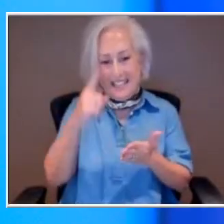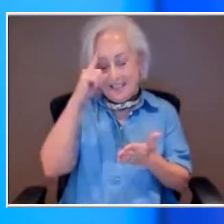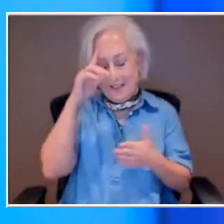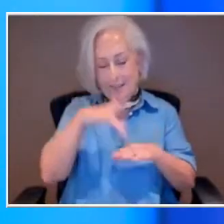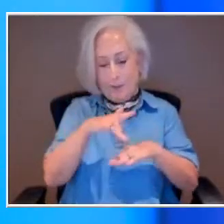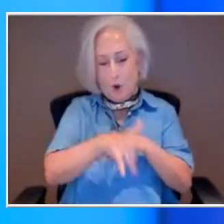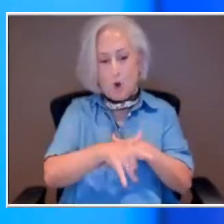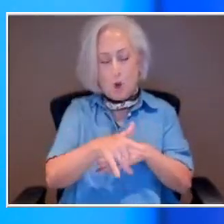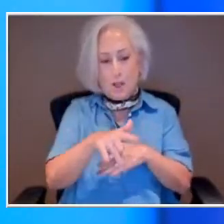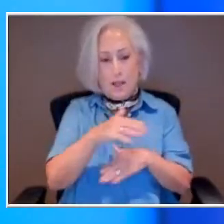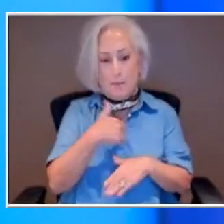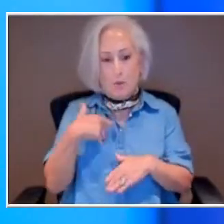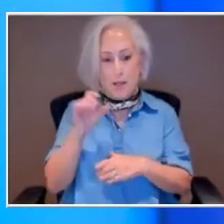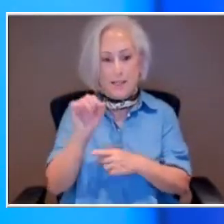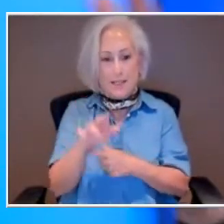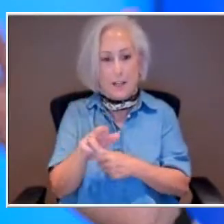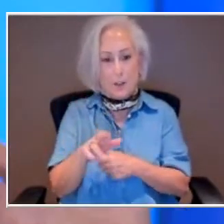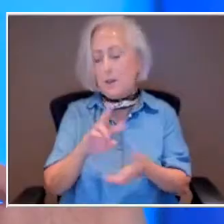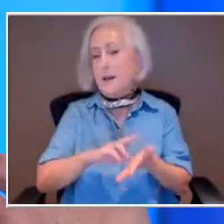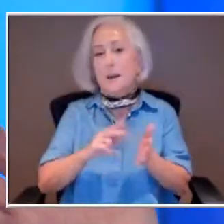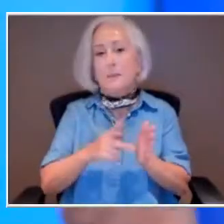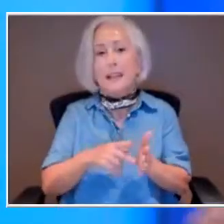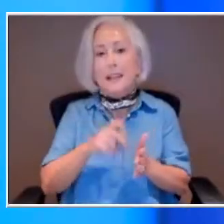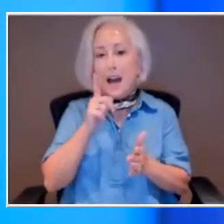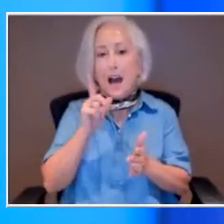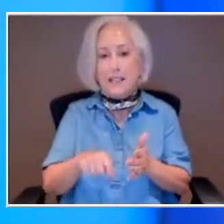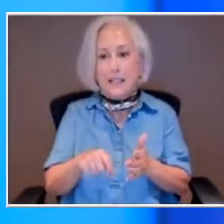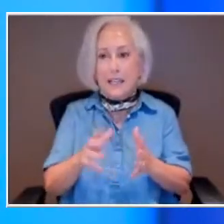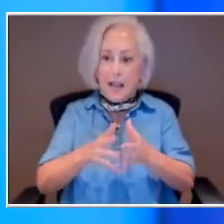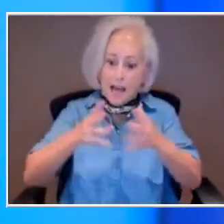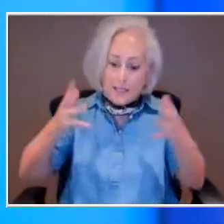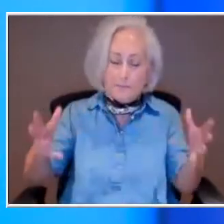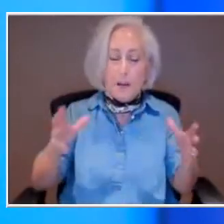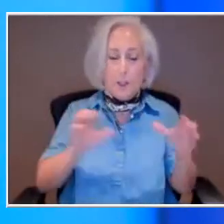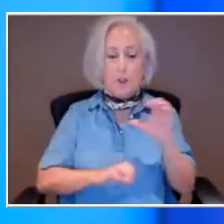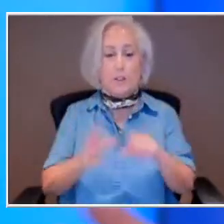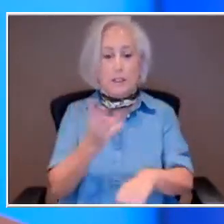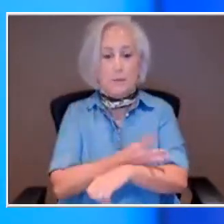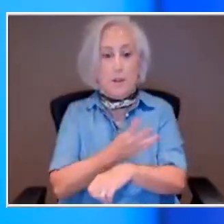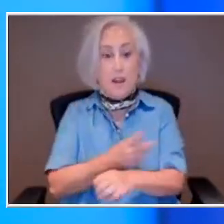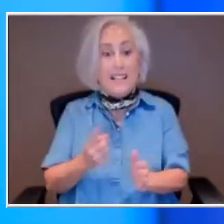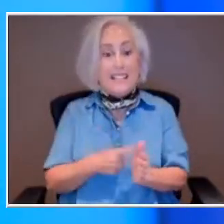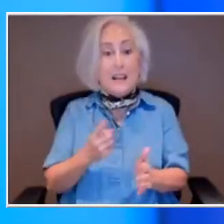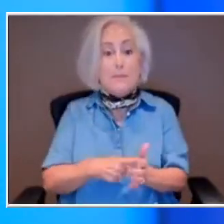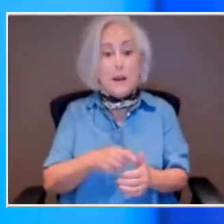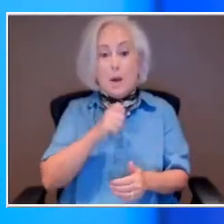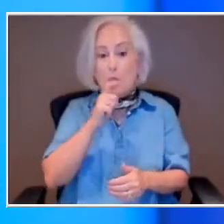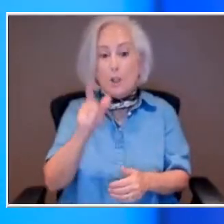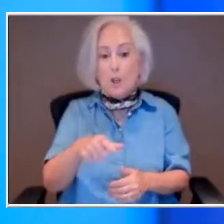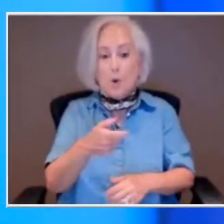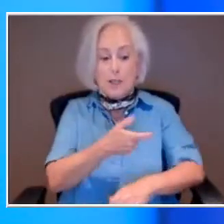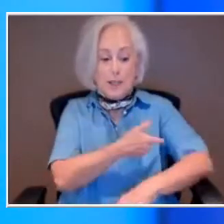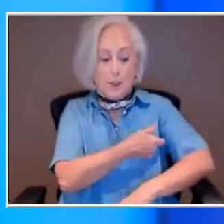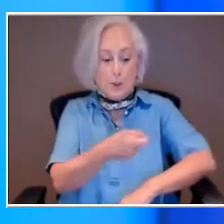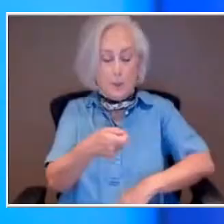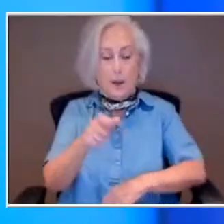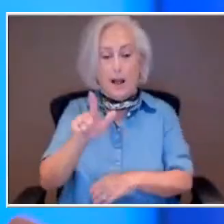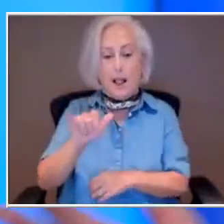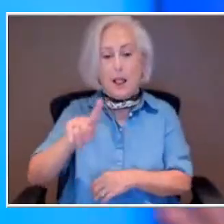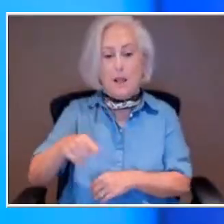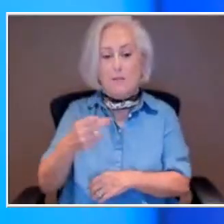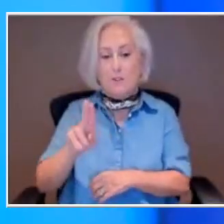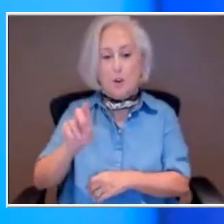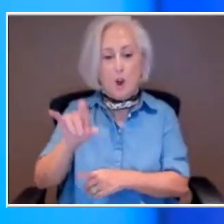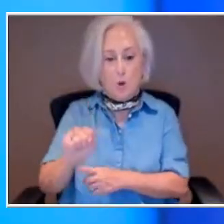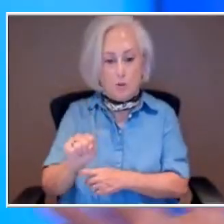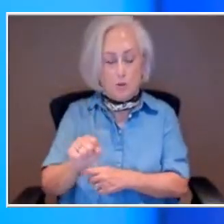cancers. So we don't have to give as much chemotherapy. Sometimes we don't even have to sample lymph nodes anymore for patients.